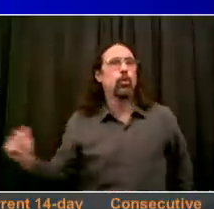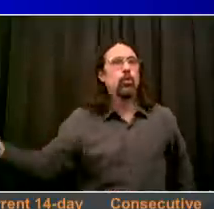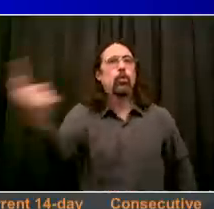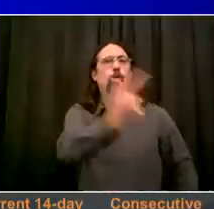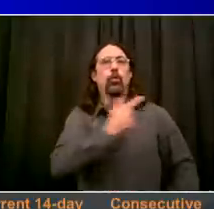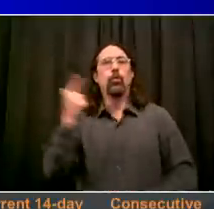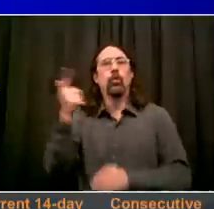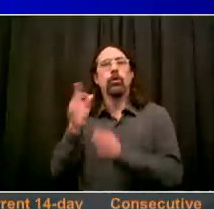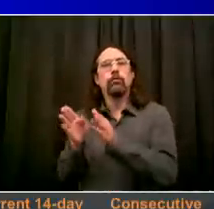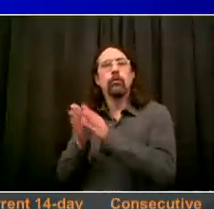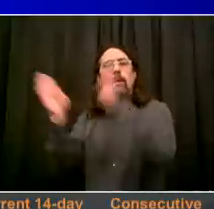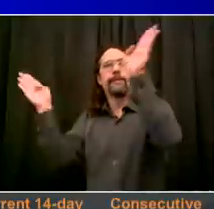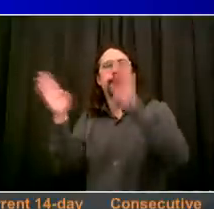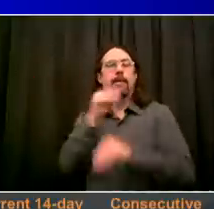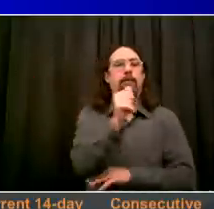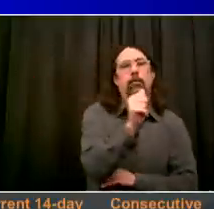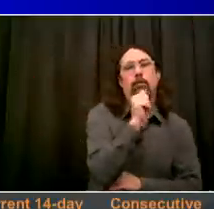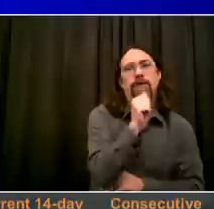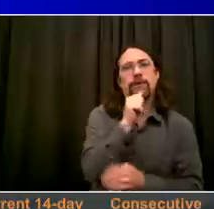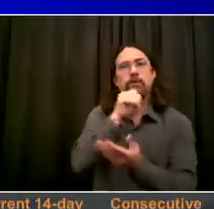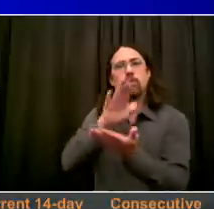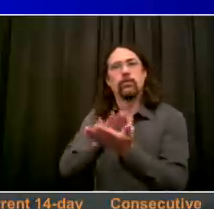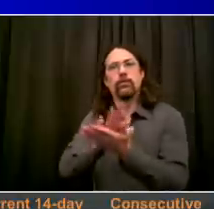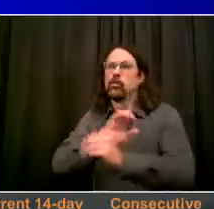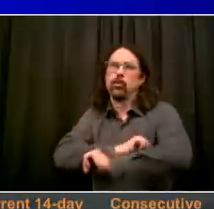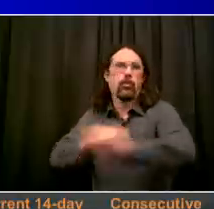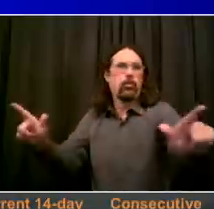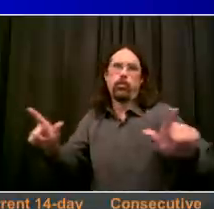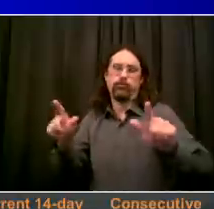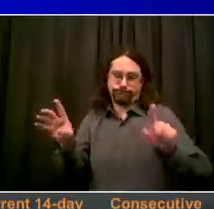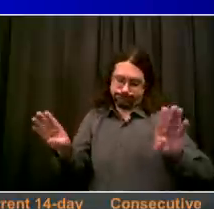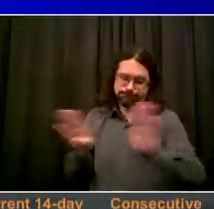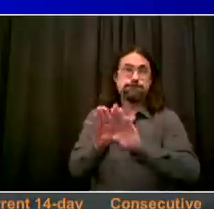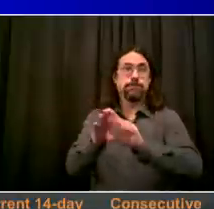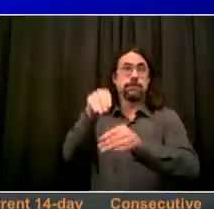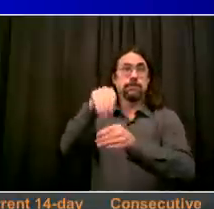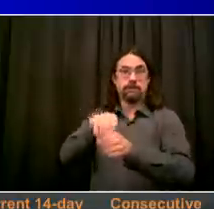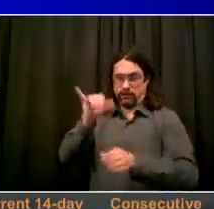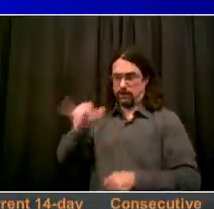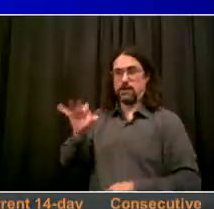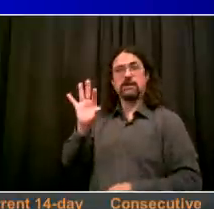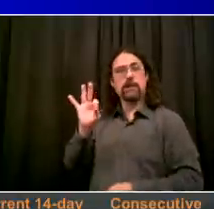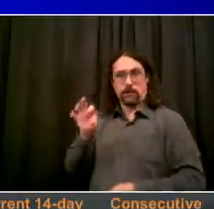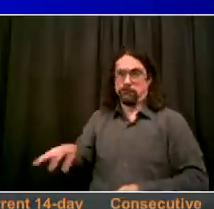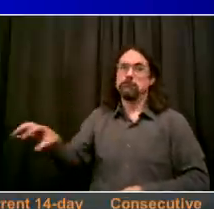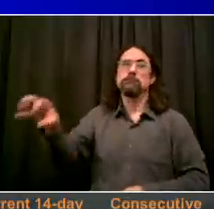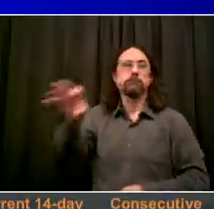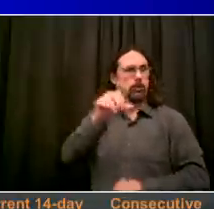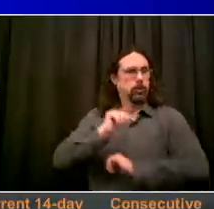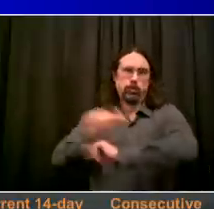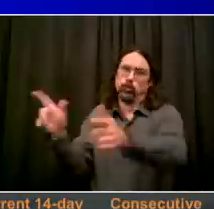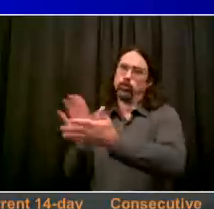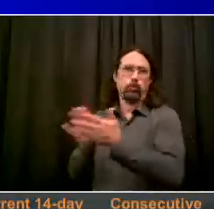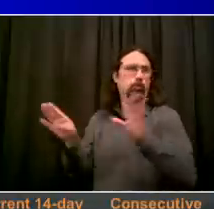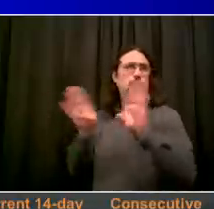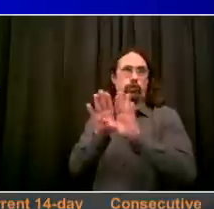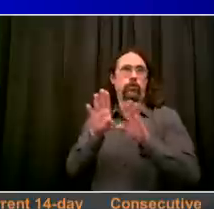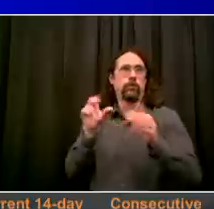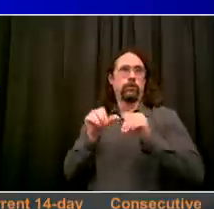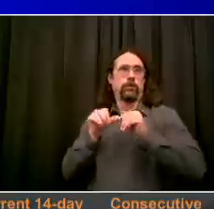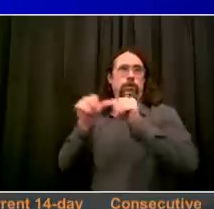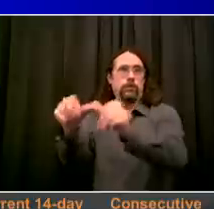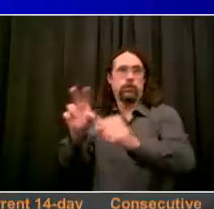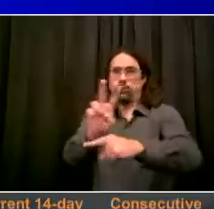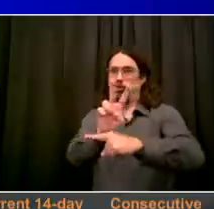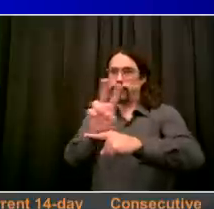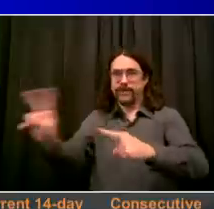schools open again. In as little as 2 weeks, hopefully no more than 4 weeks. But we all have a lot of work to do. Now again, we chose